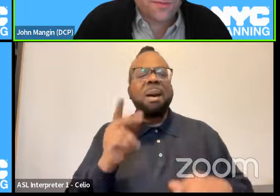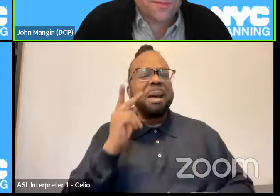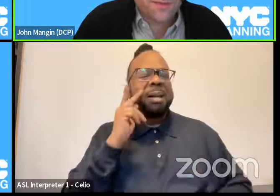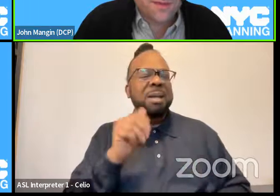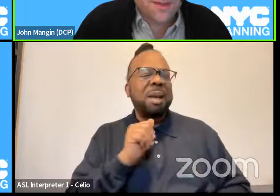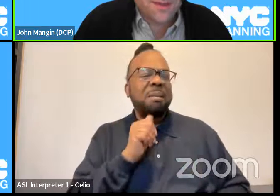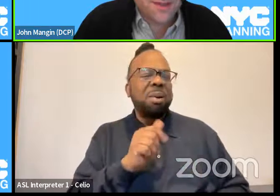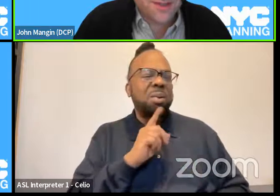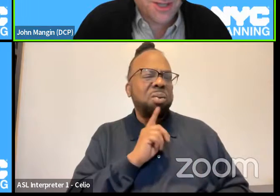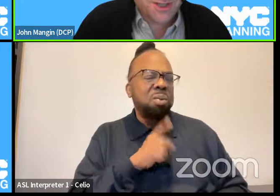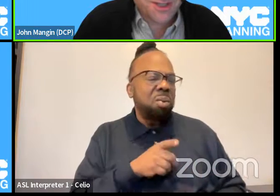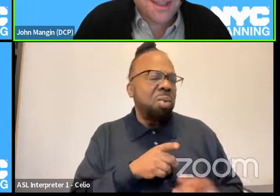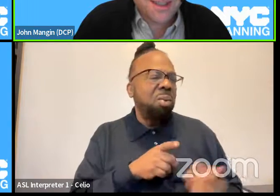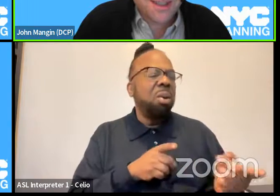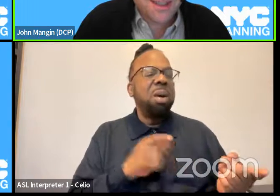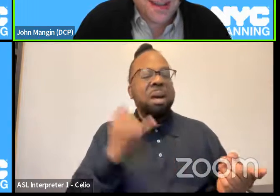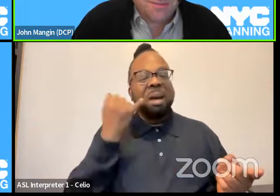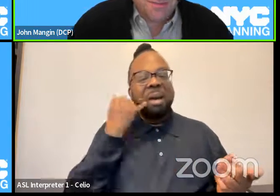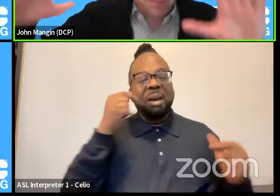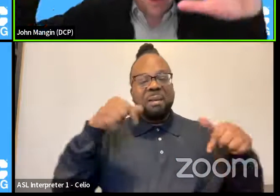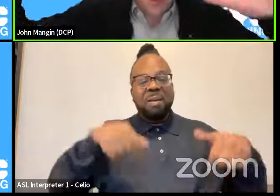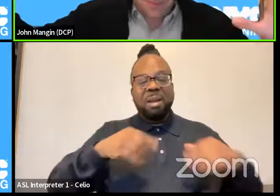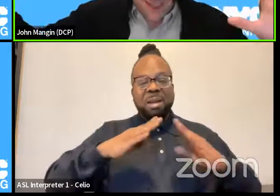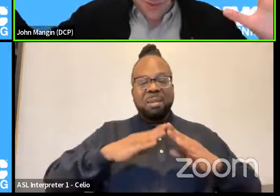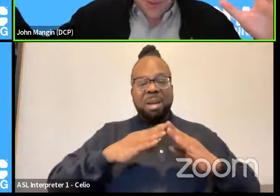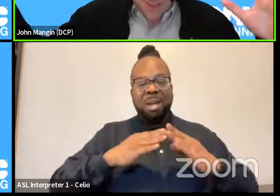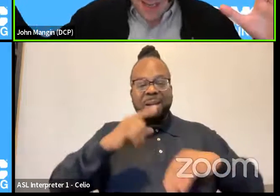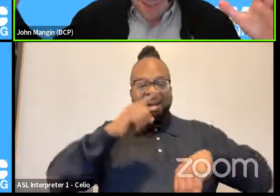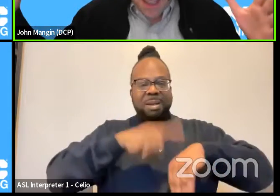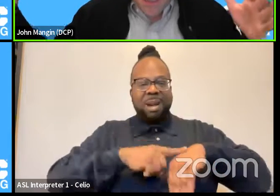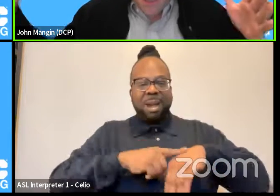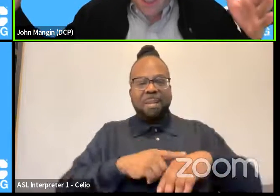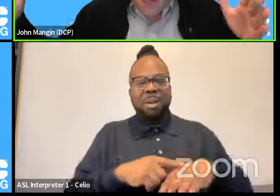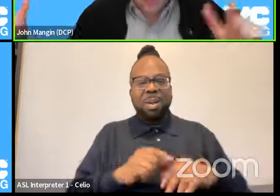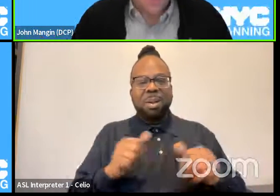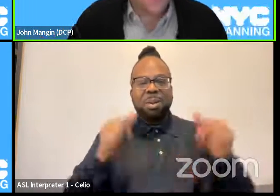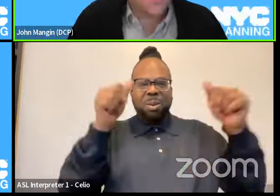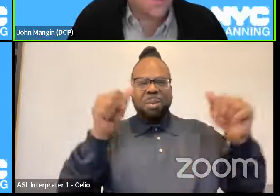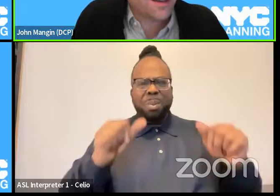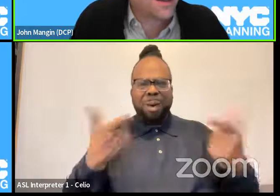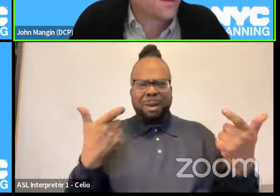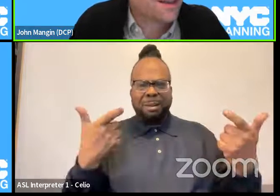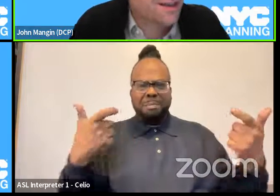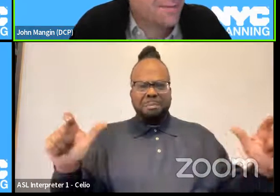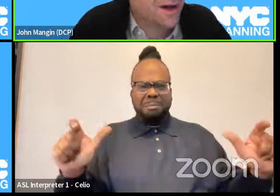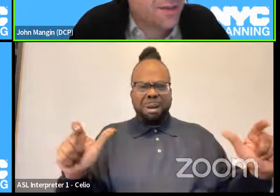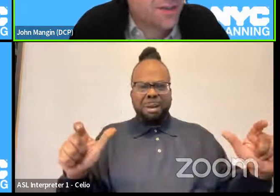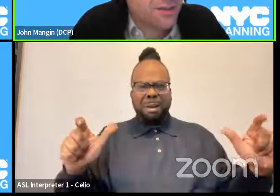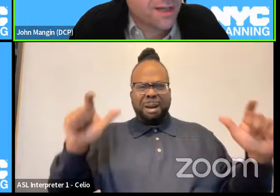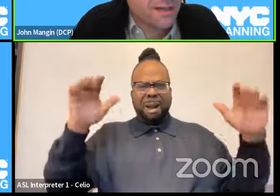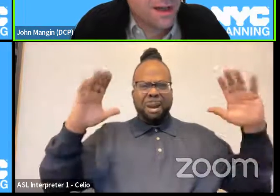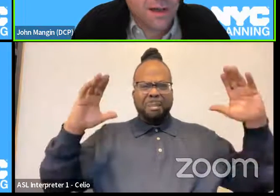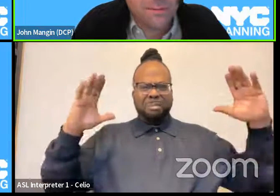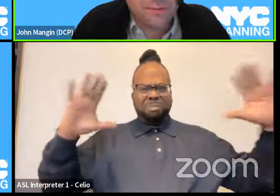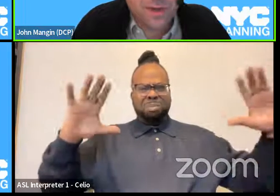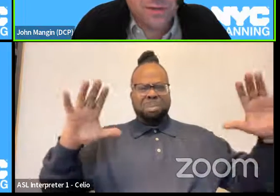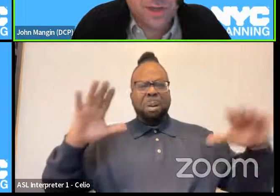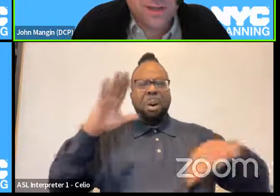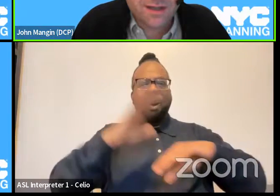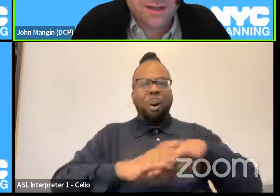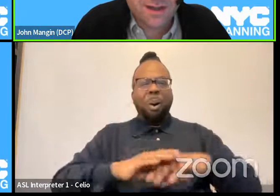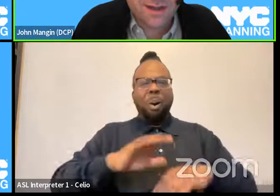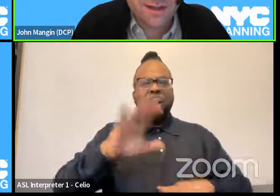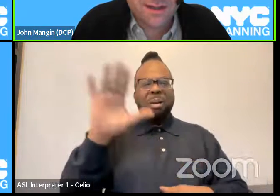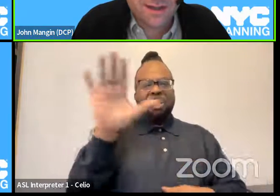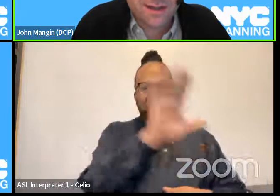this session is a time to put up that extremely complicated chat on the screen, but